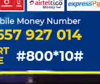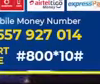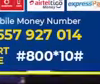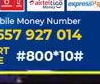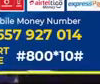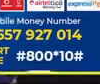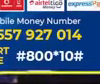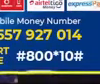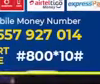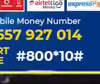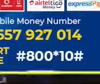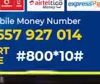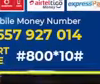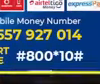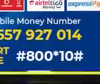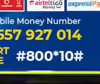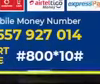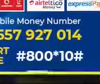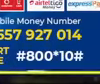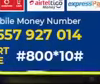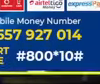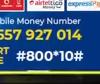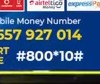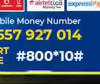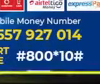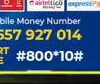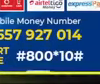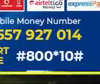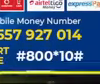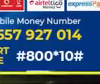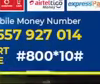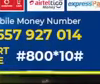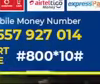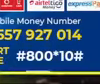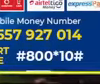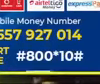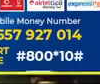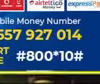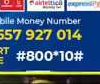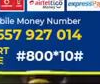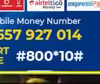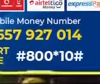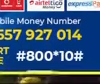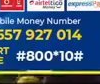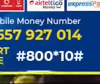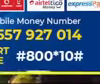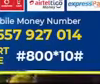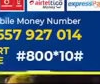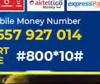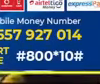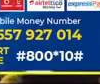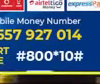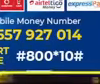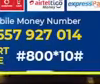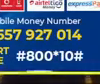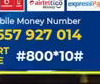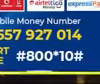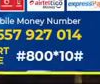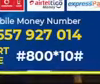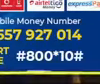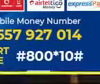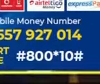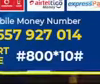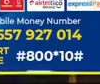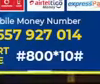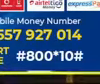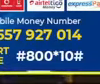altar, praying for His Eminence, praying for this ministry and for the program of God. You will not fall, you will not fail, you will not falter